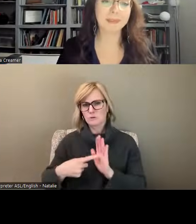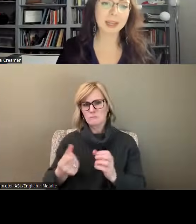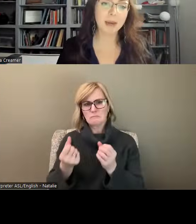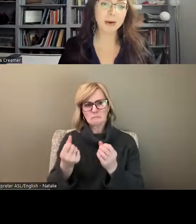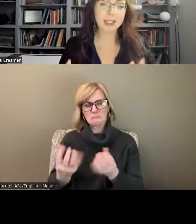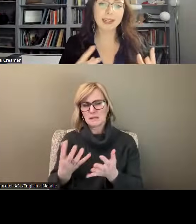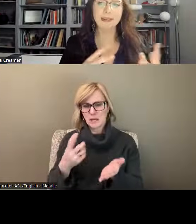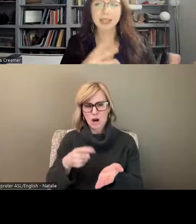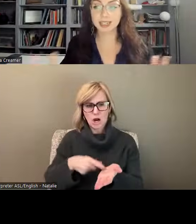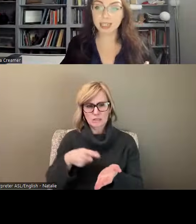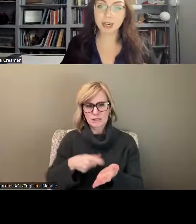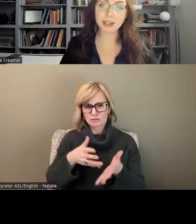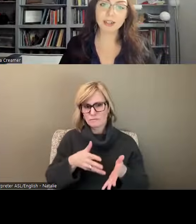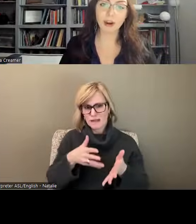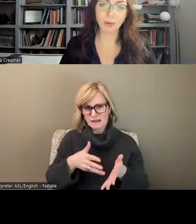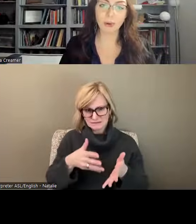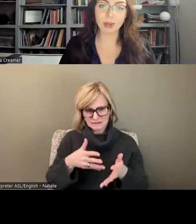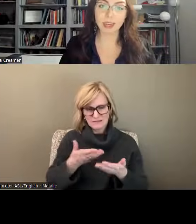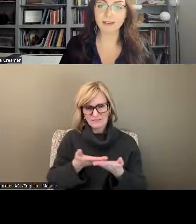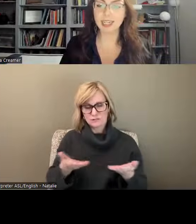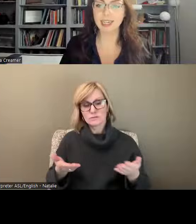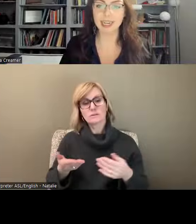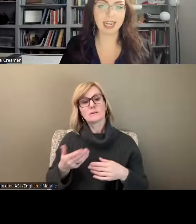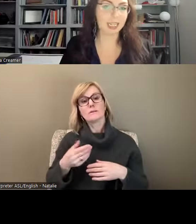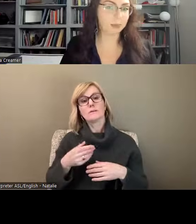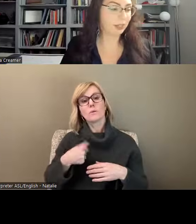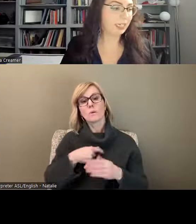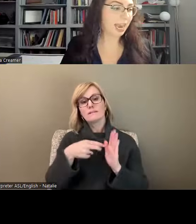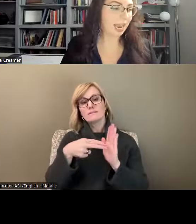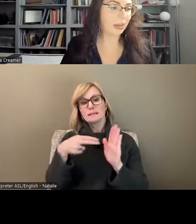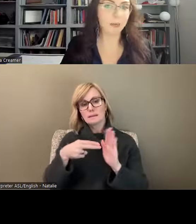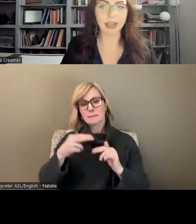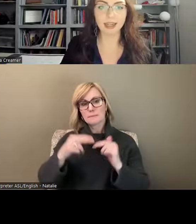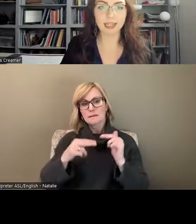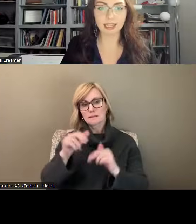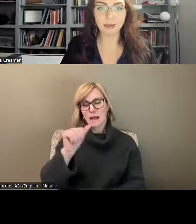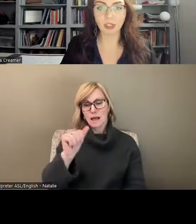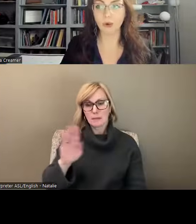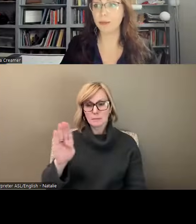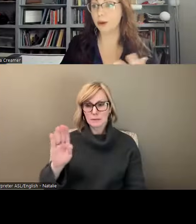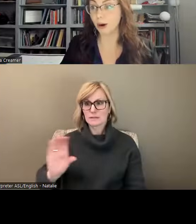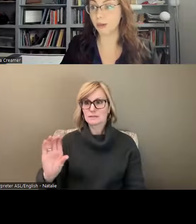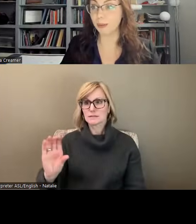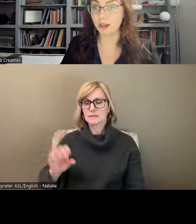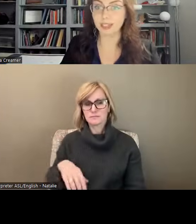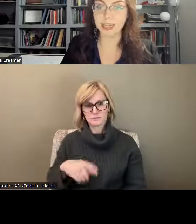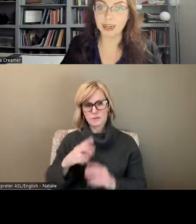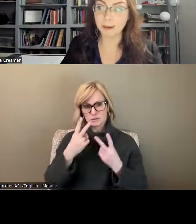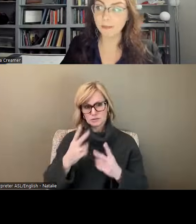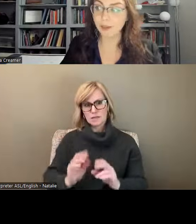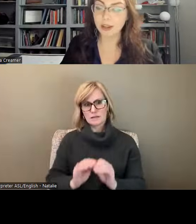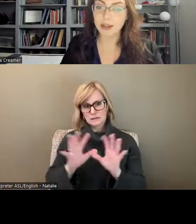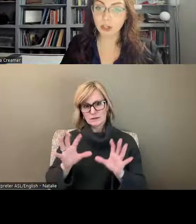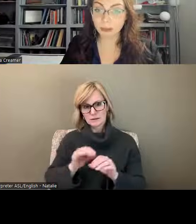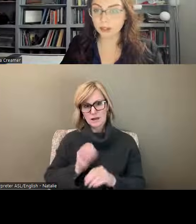features. Most immediately apparent are what we have designated as buildings A, B, and C, which show up remarkably well in the